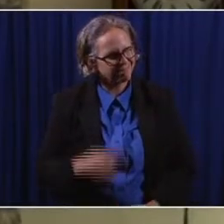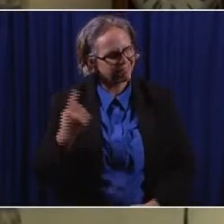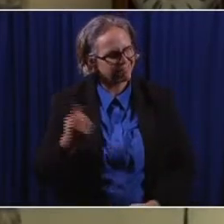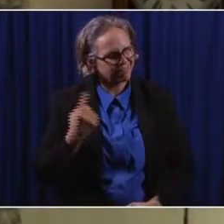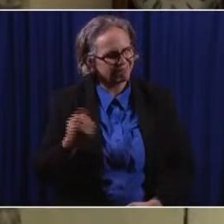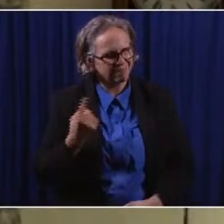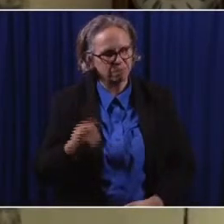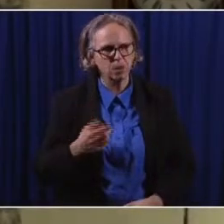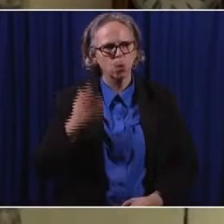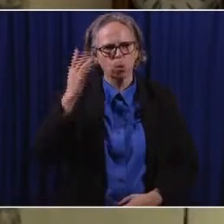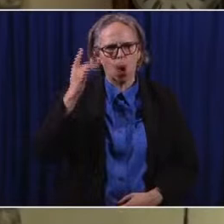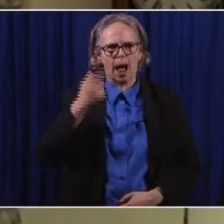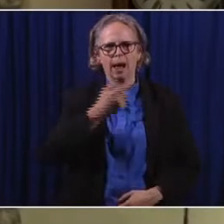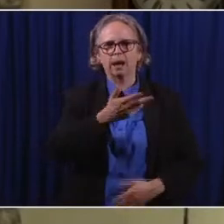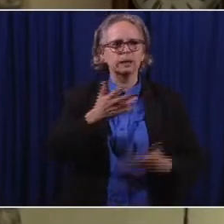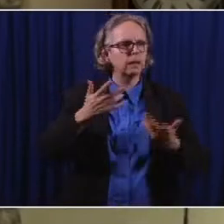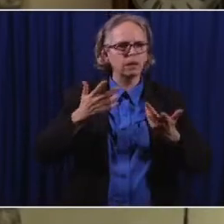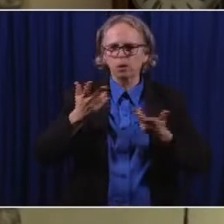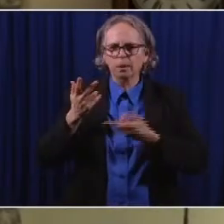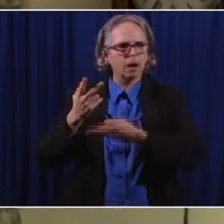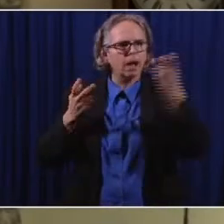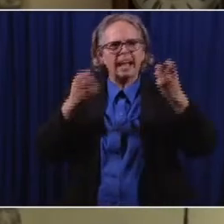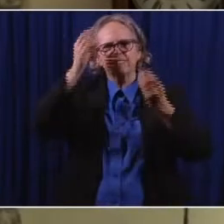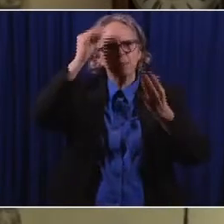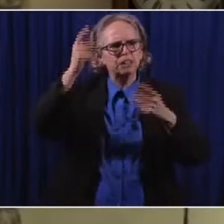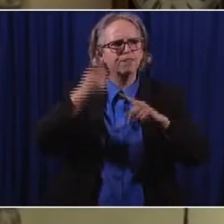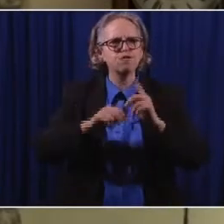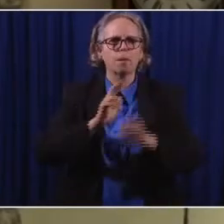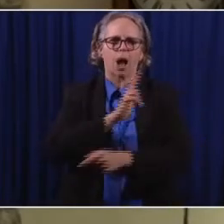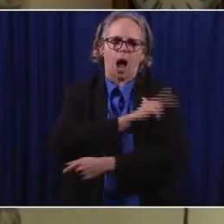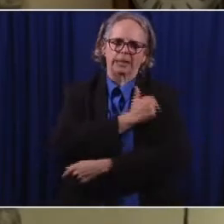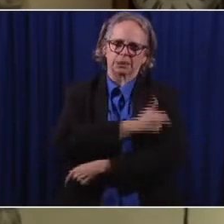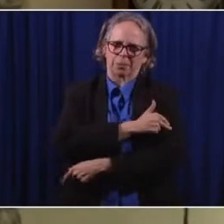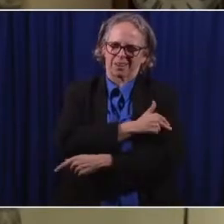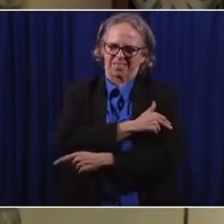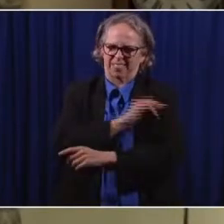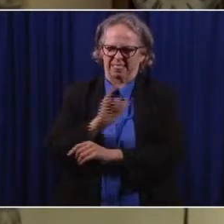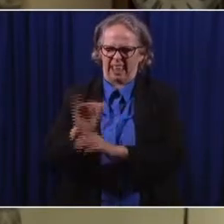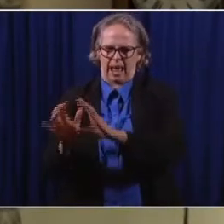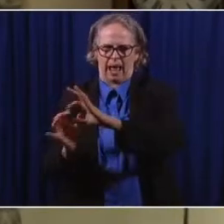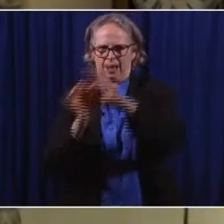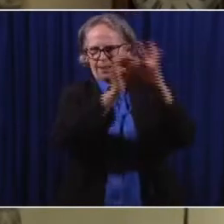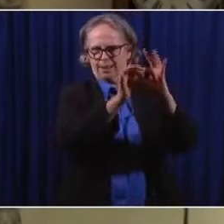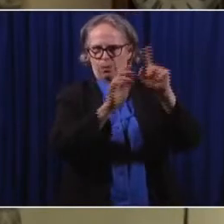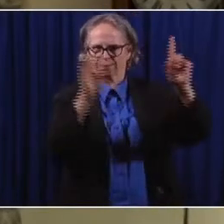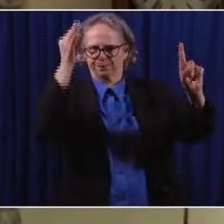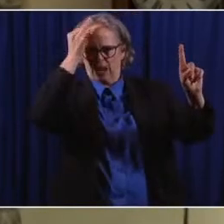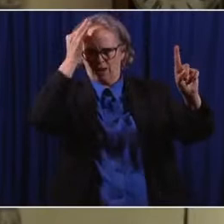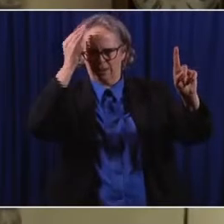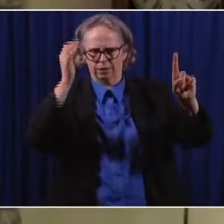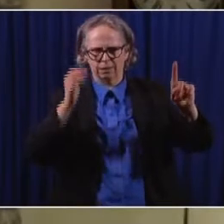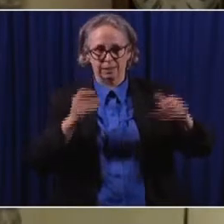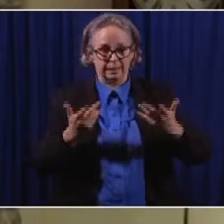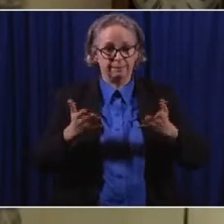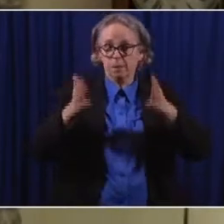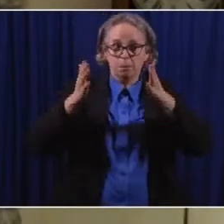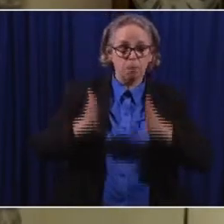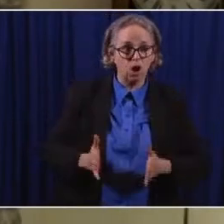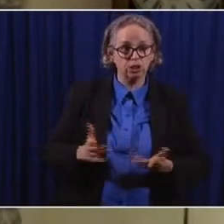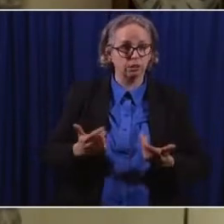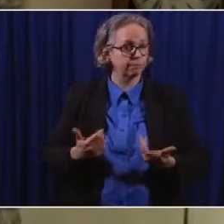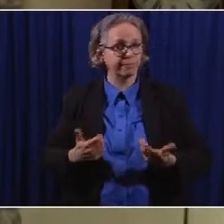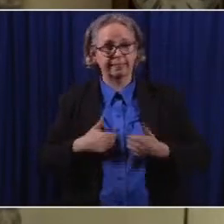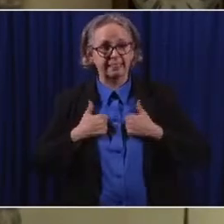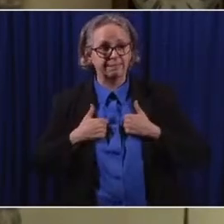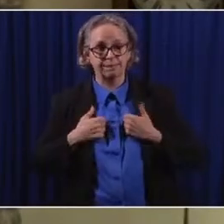hospitals. So my understanding is that if someone comes out of Circleville, they're in a